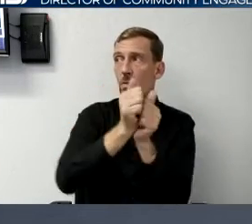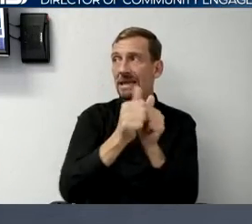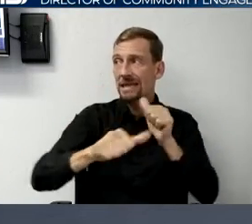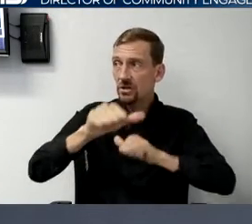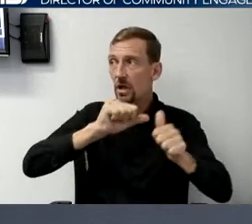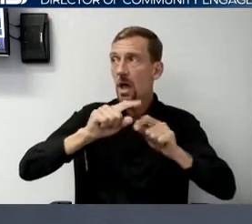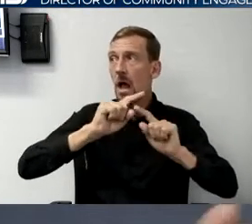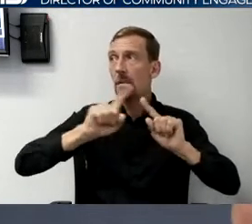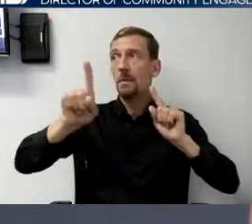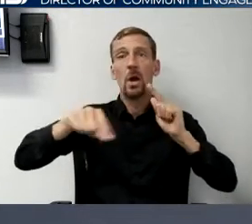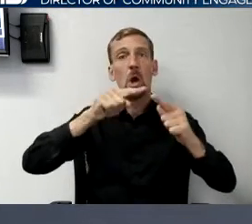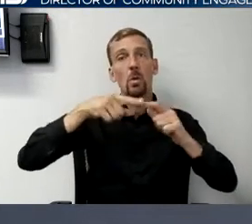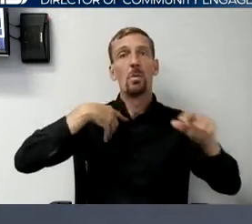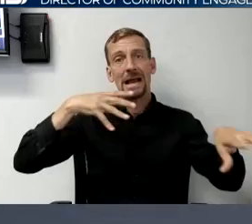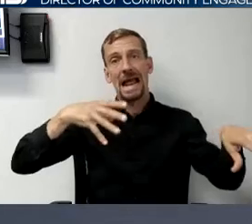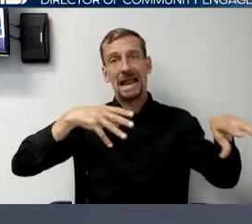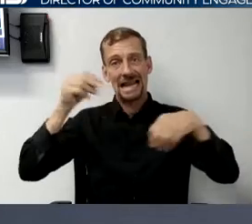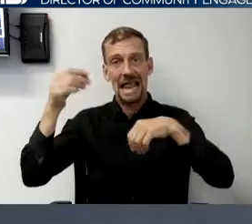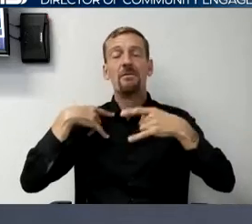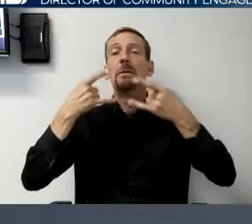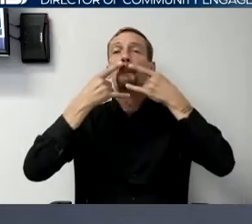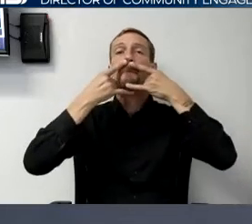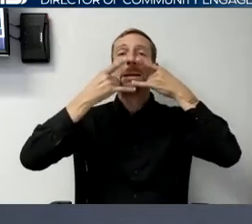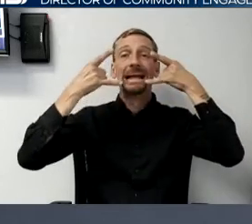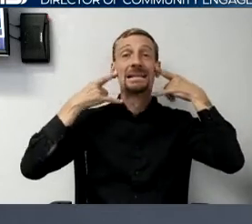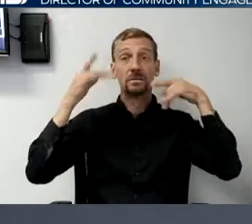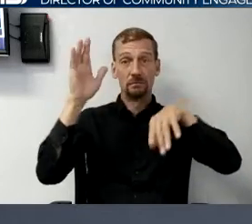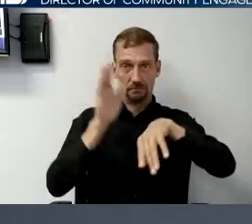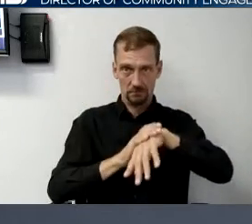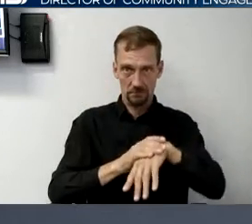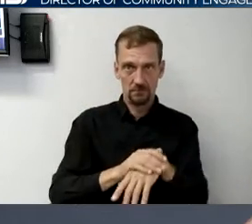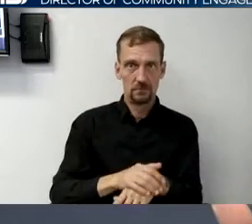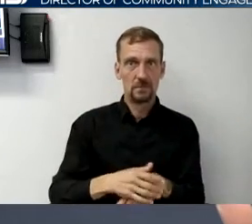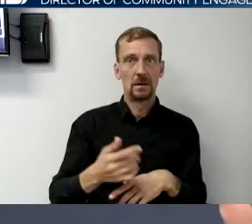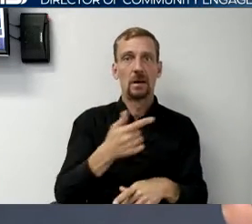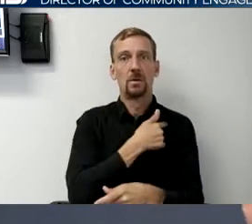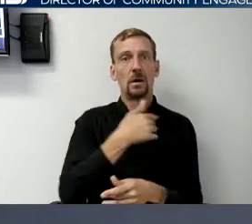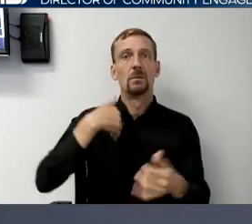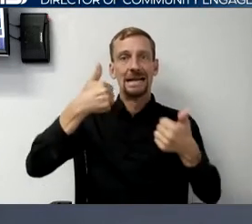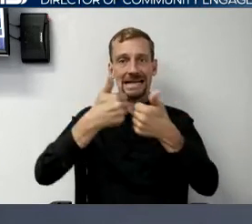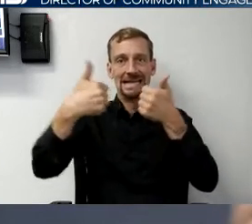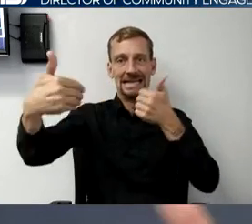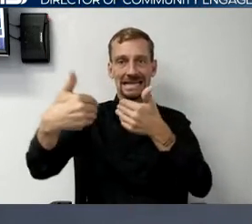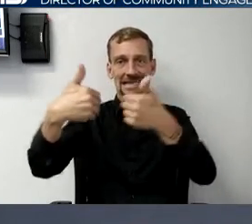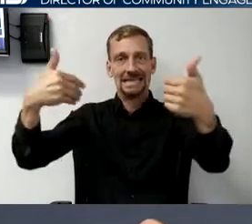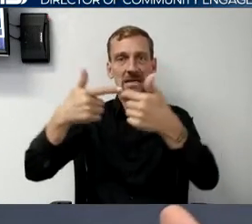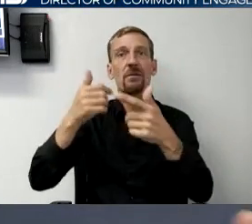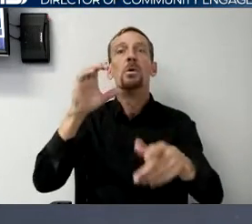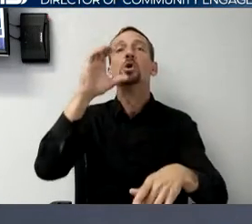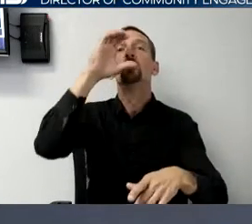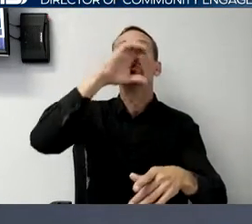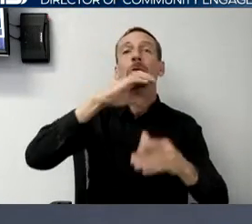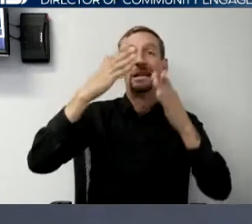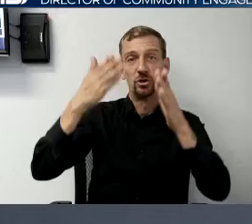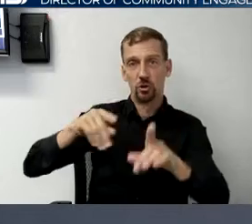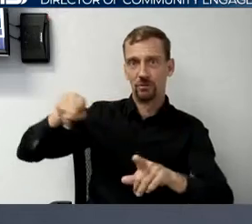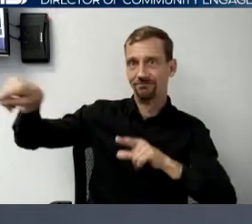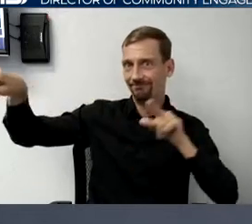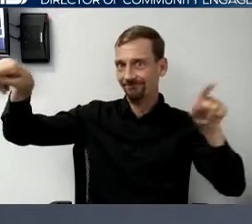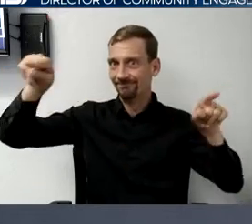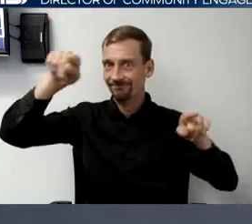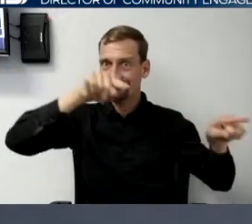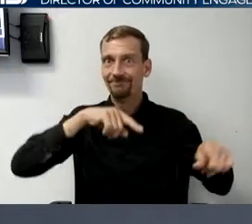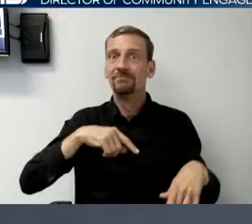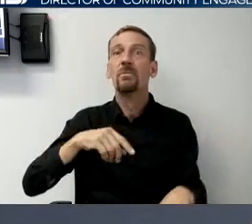another. But whenever we left the house, we put our masks on and we socially distanced ourselves from strangers. So we